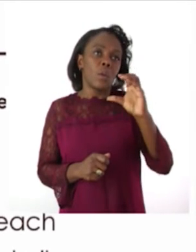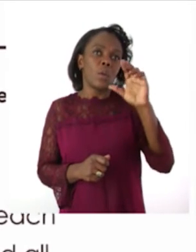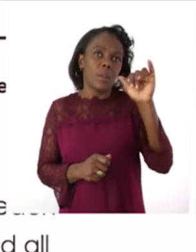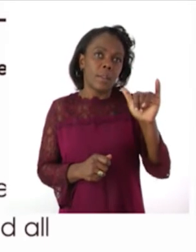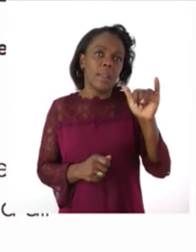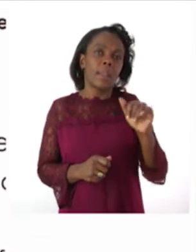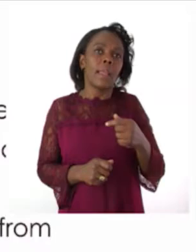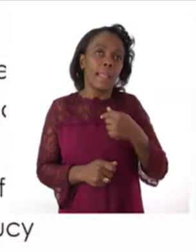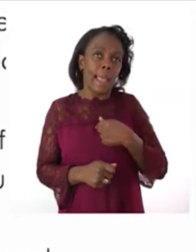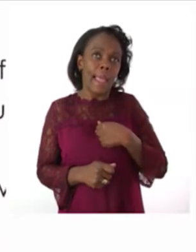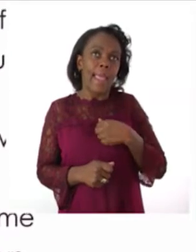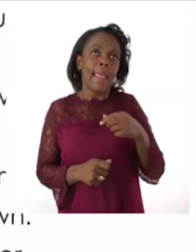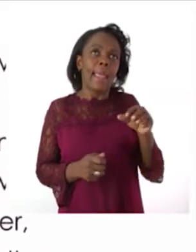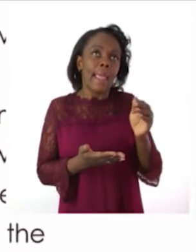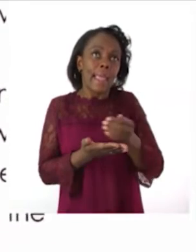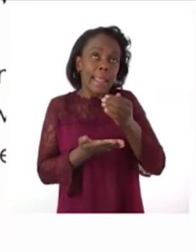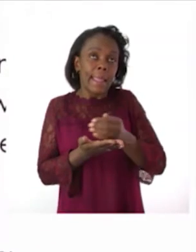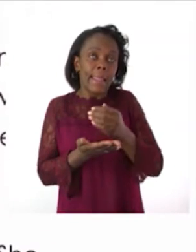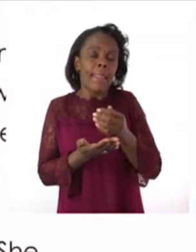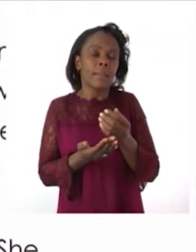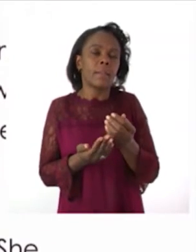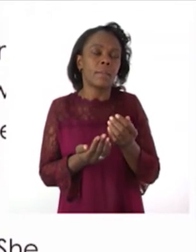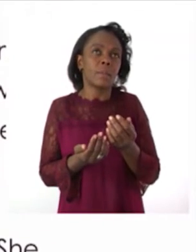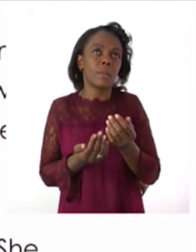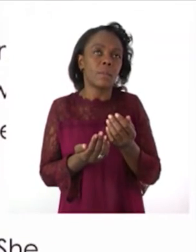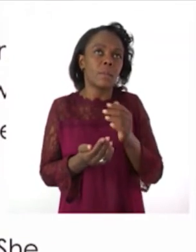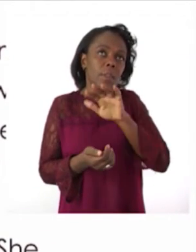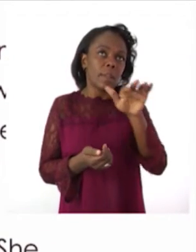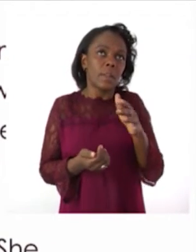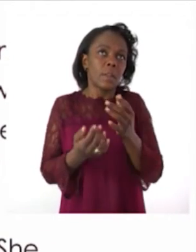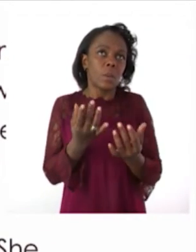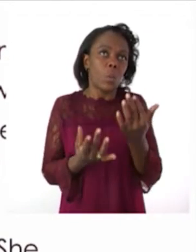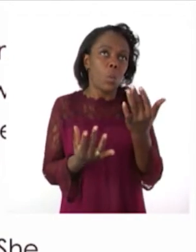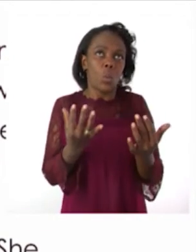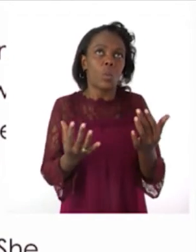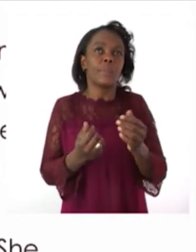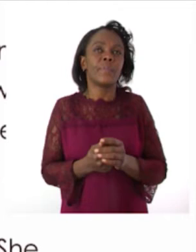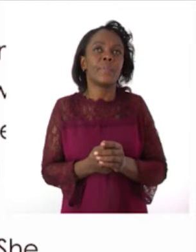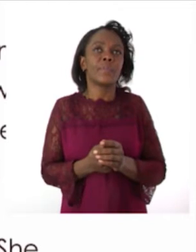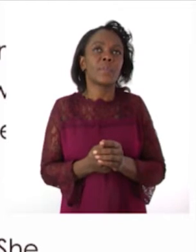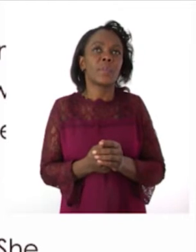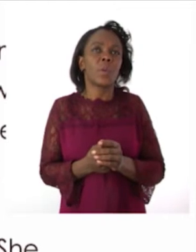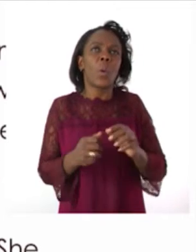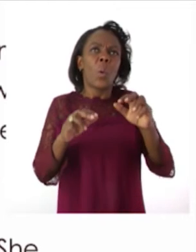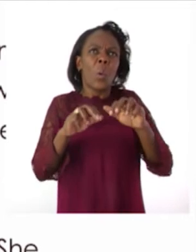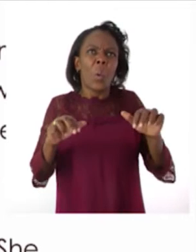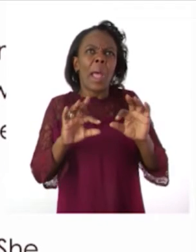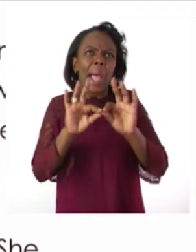our shoes and stockings and waded into the shallow water. We found such